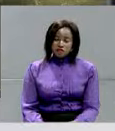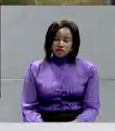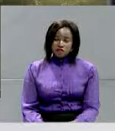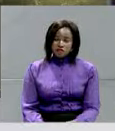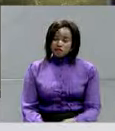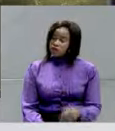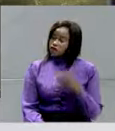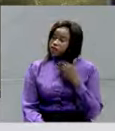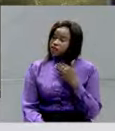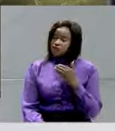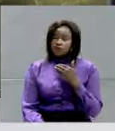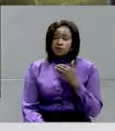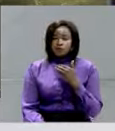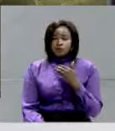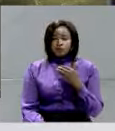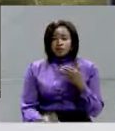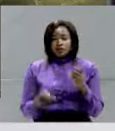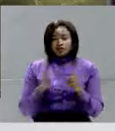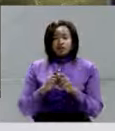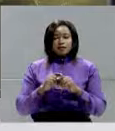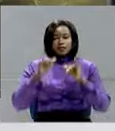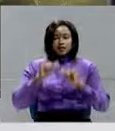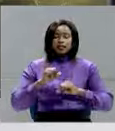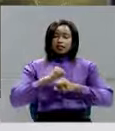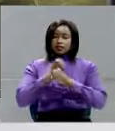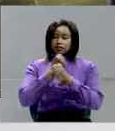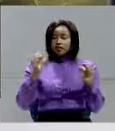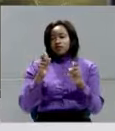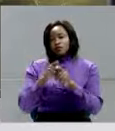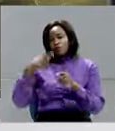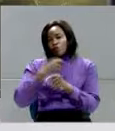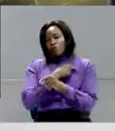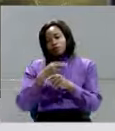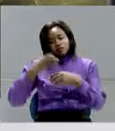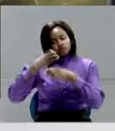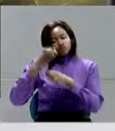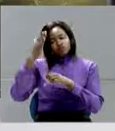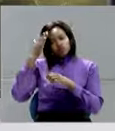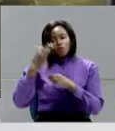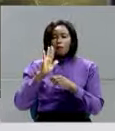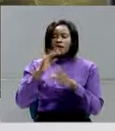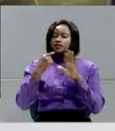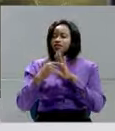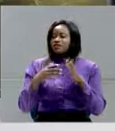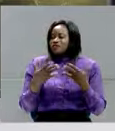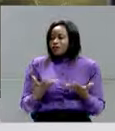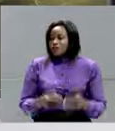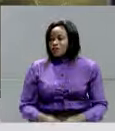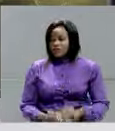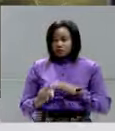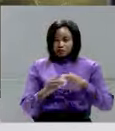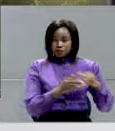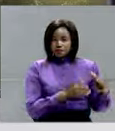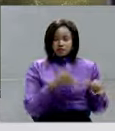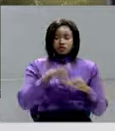Thank you, Henry Okurut. Please stay safe and go find out what your status is in regards to HIV and AIDS. In more stories, in its New